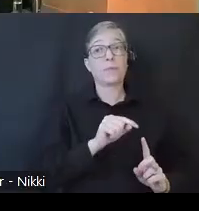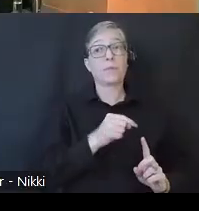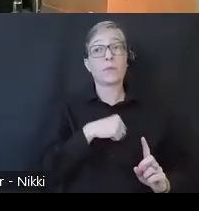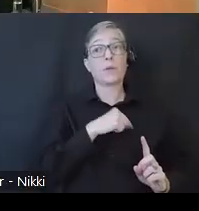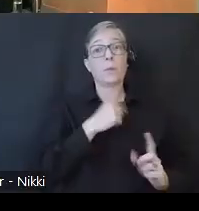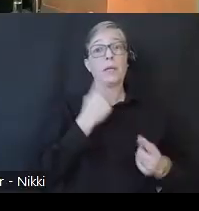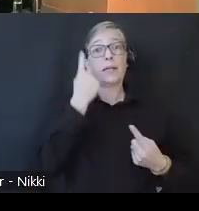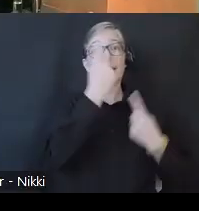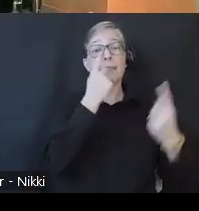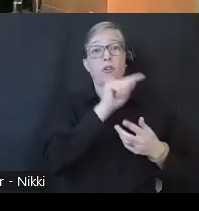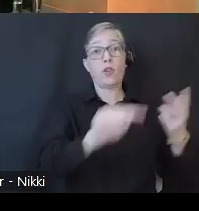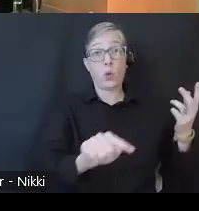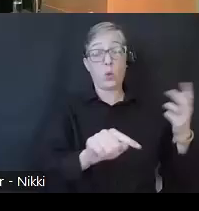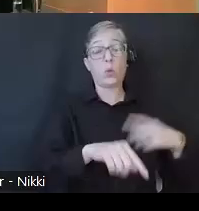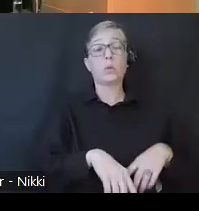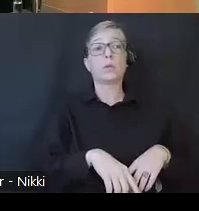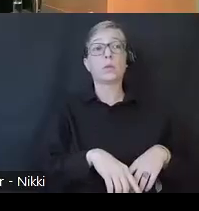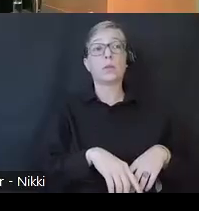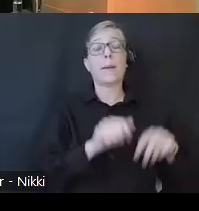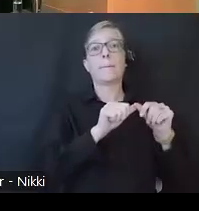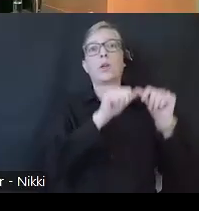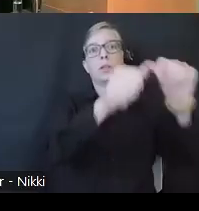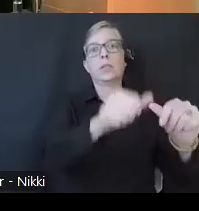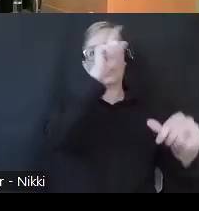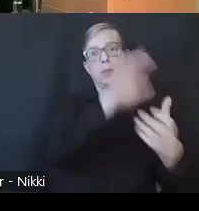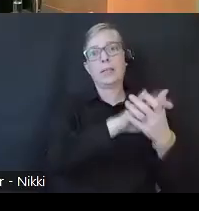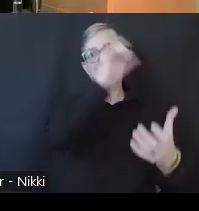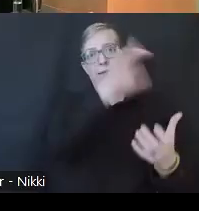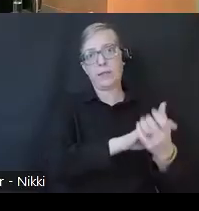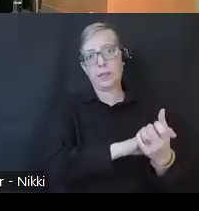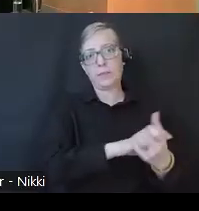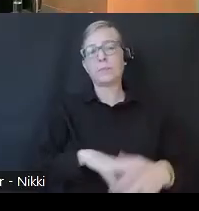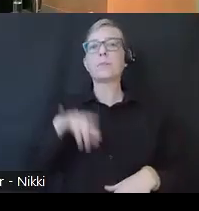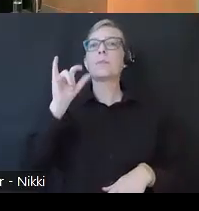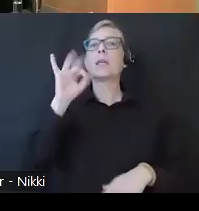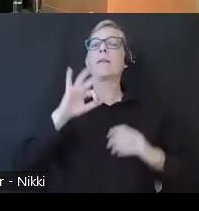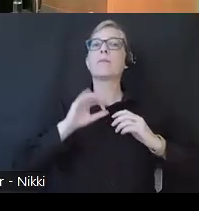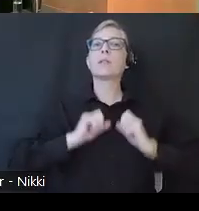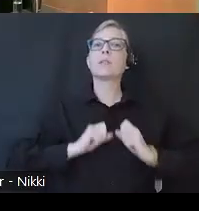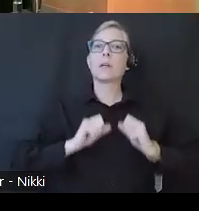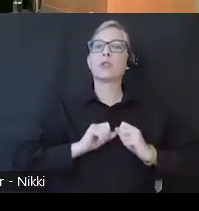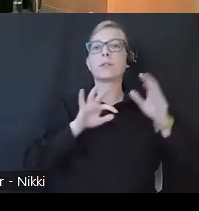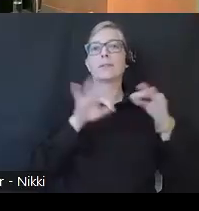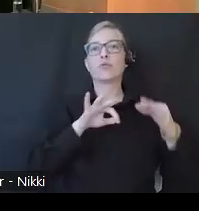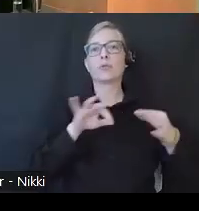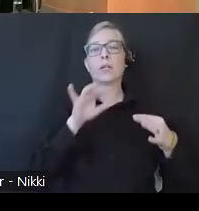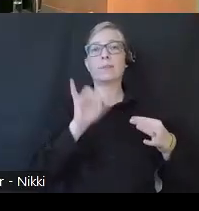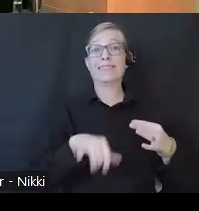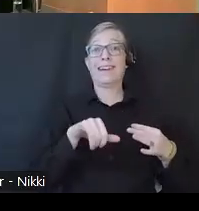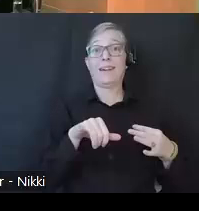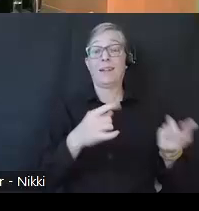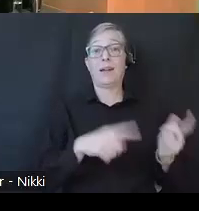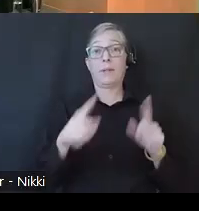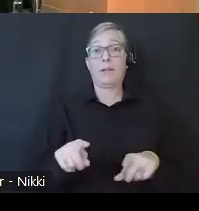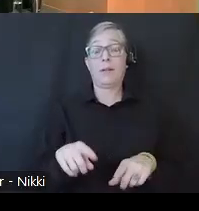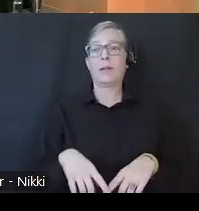them as persistent beliefs. When subjects describe these phenomena,